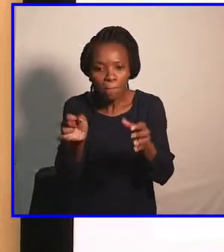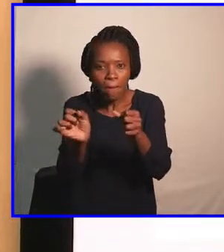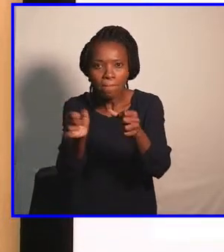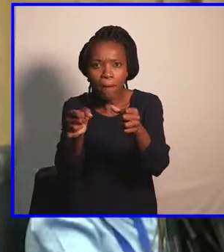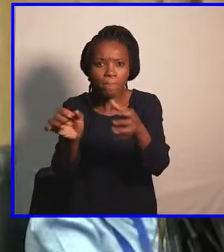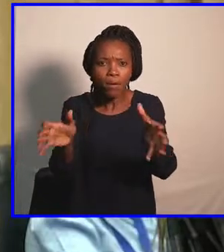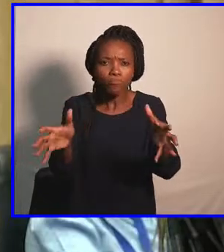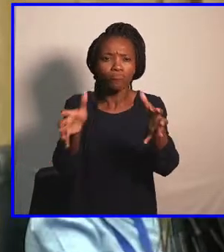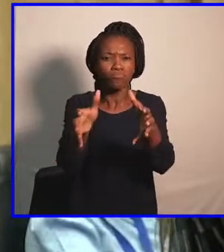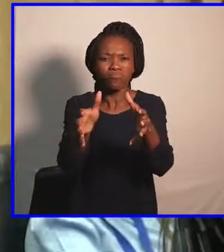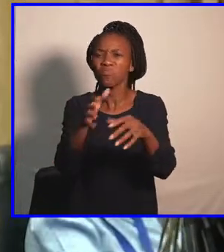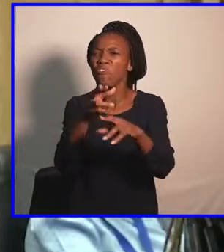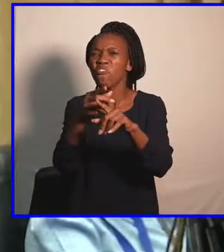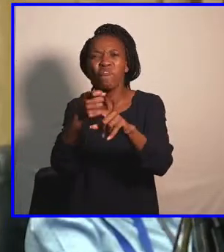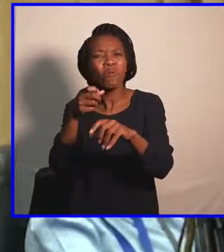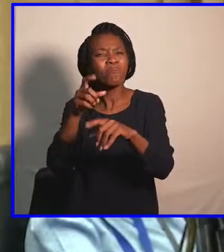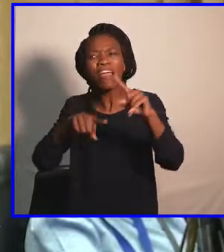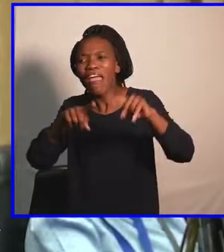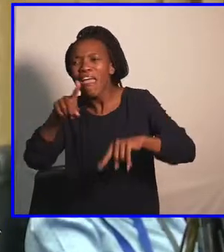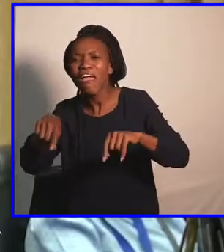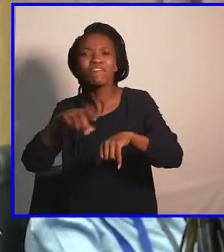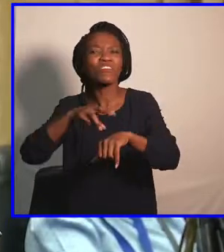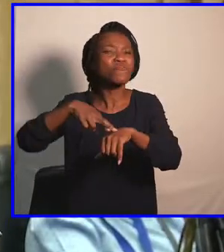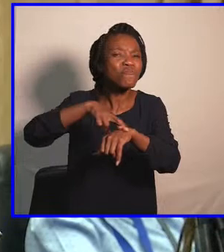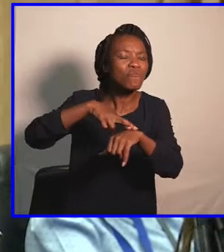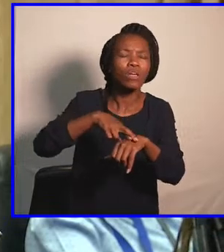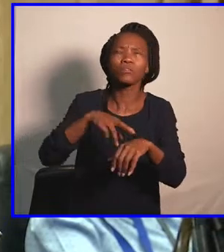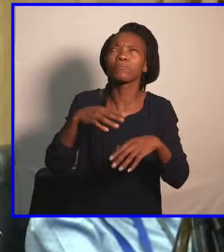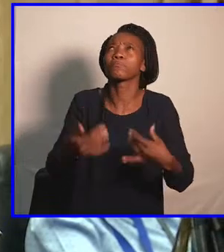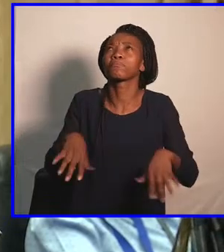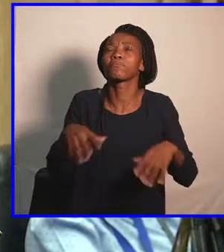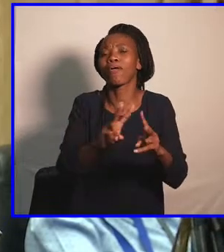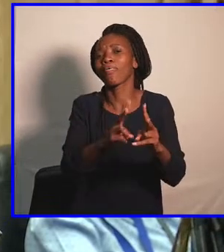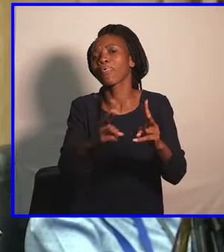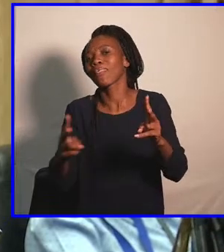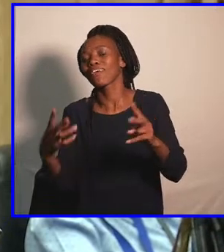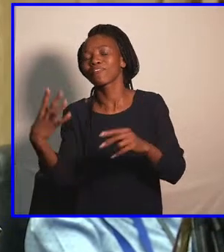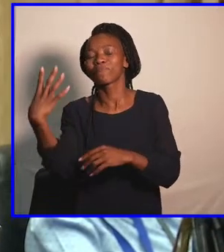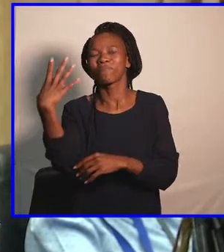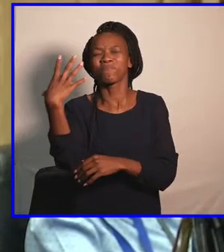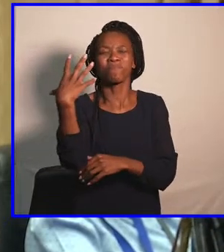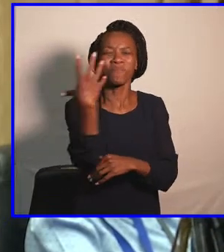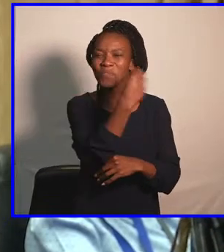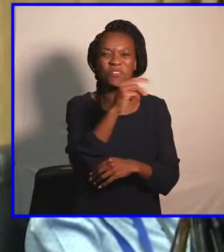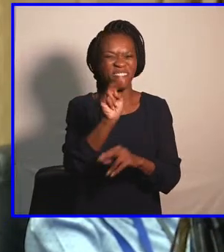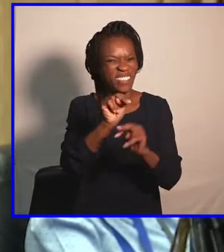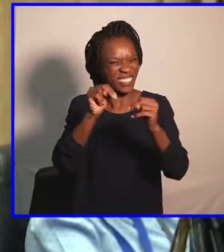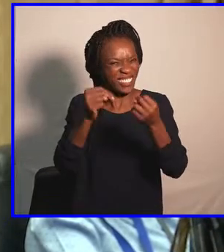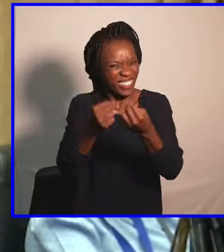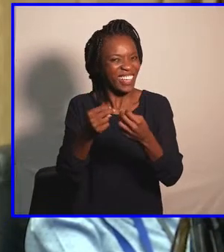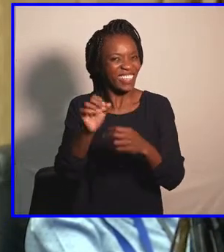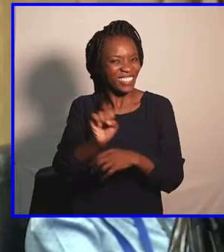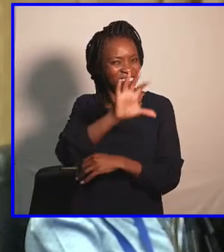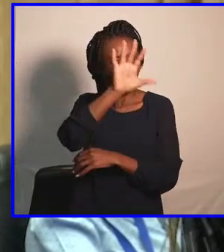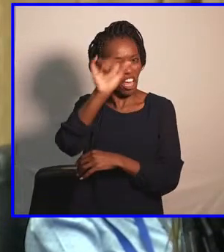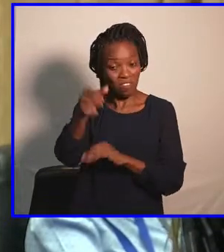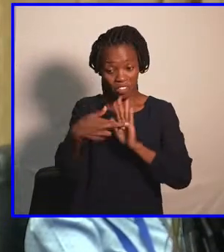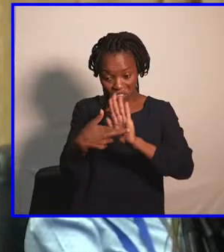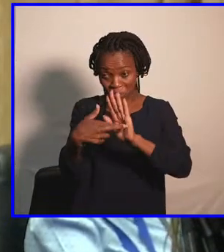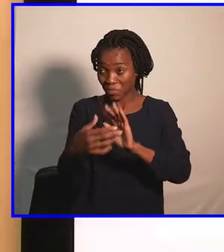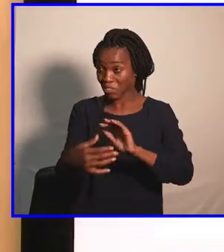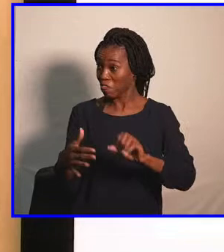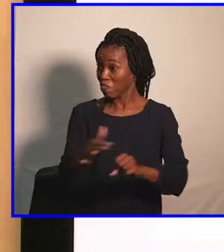from different races, and the beautiful diversity of our nation is clearly represented here